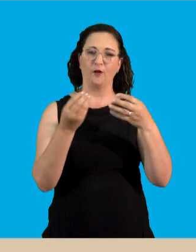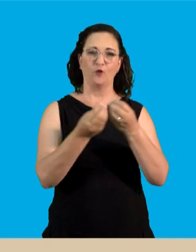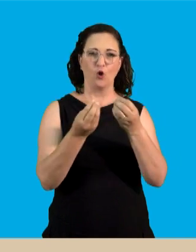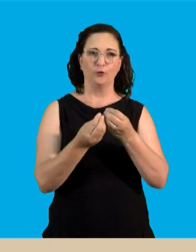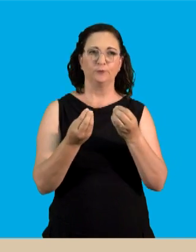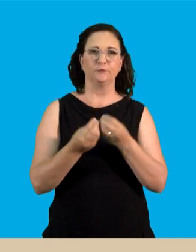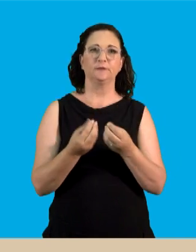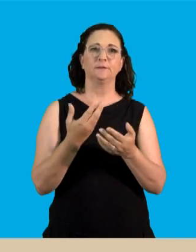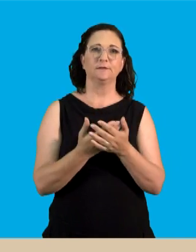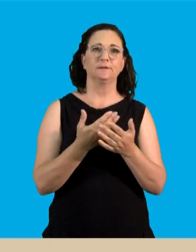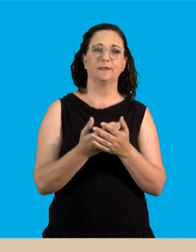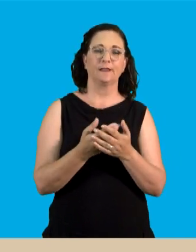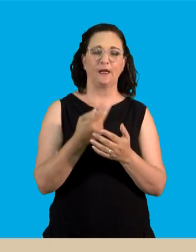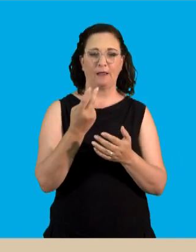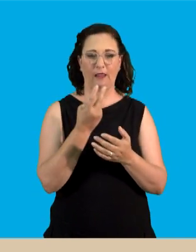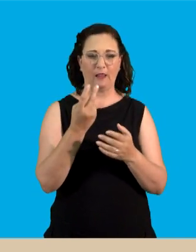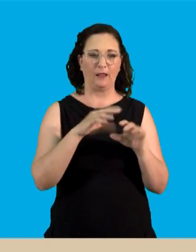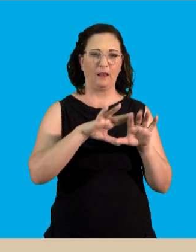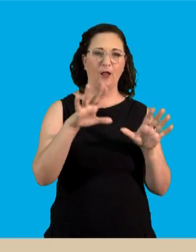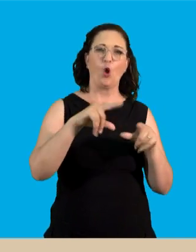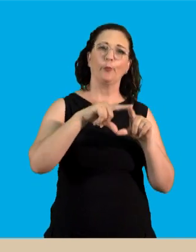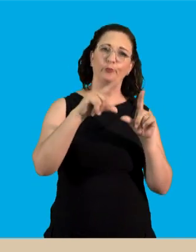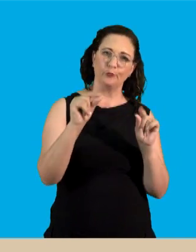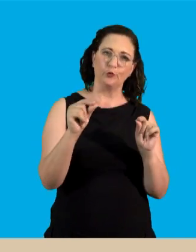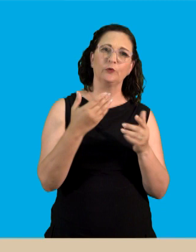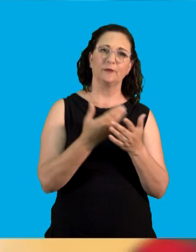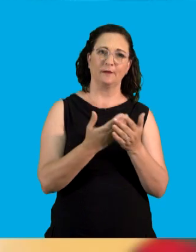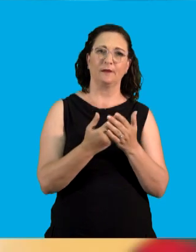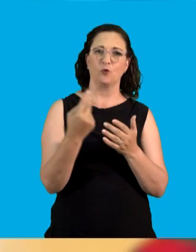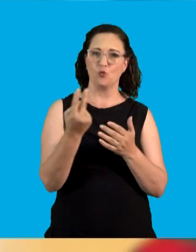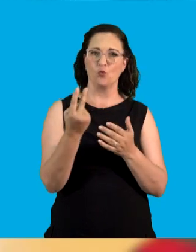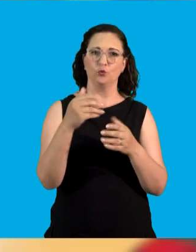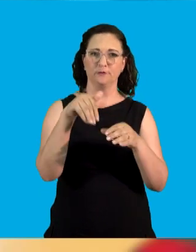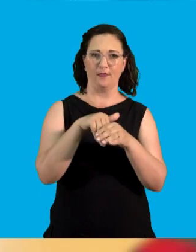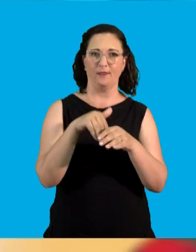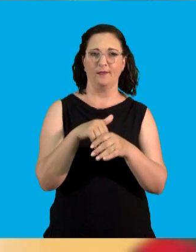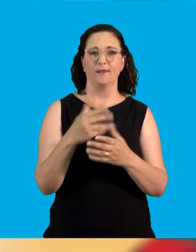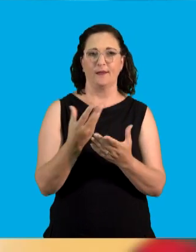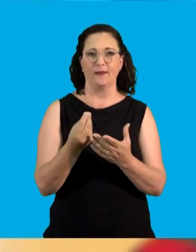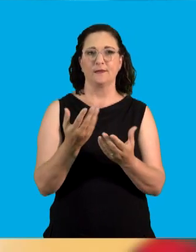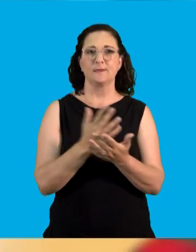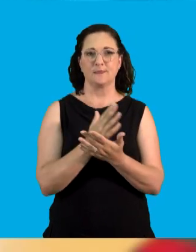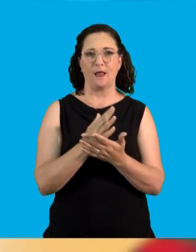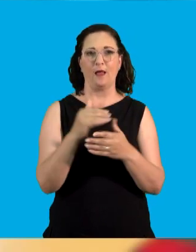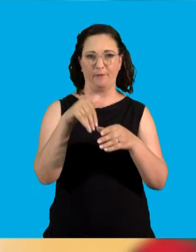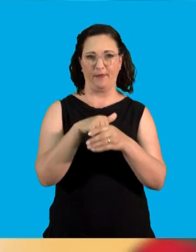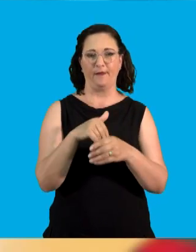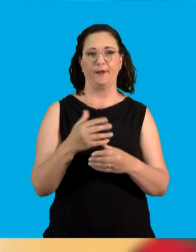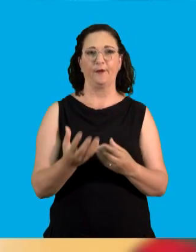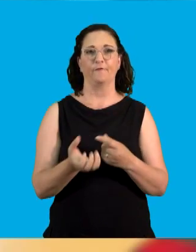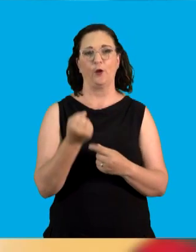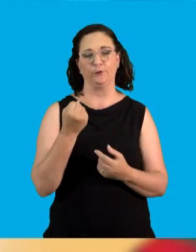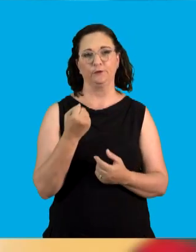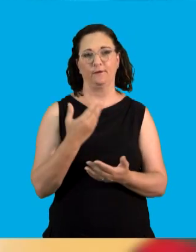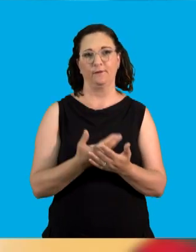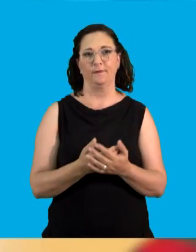we find around our Milky Way galaxy. Even the moon is found in the Milky Way galaxy, is also some of the objects that are found